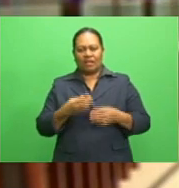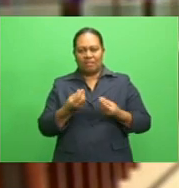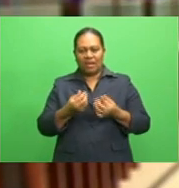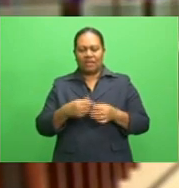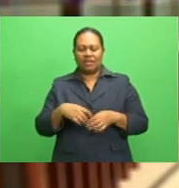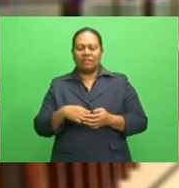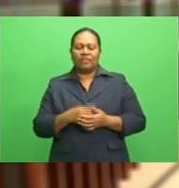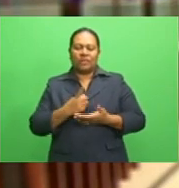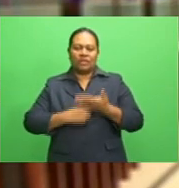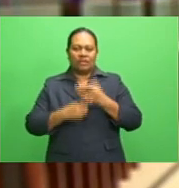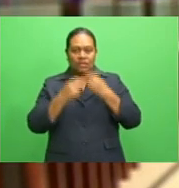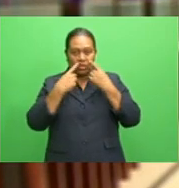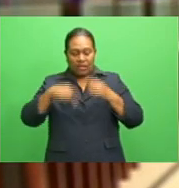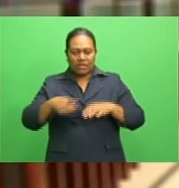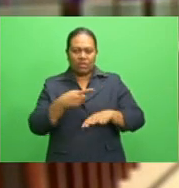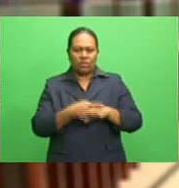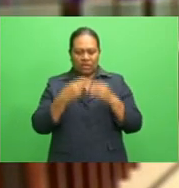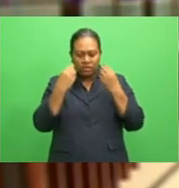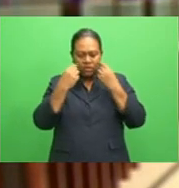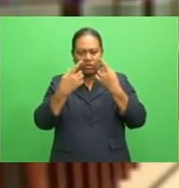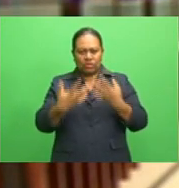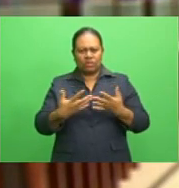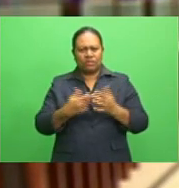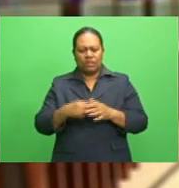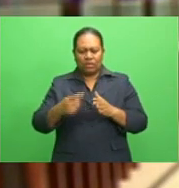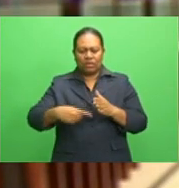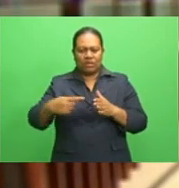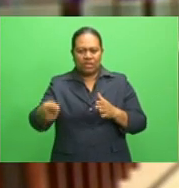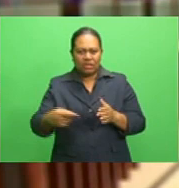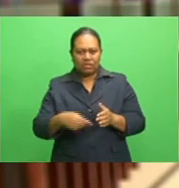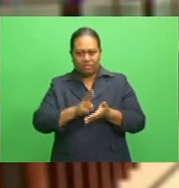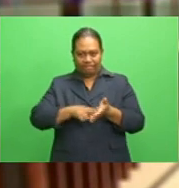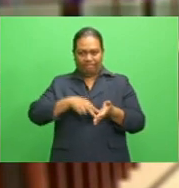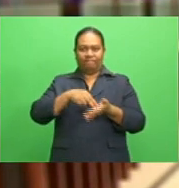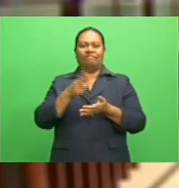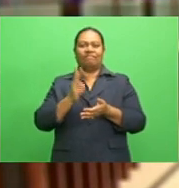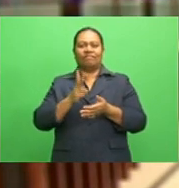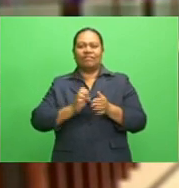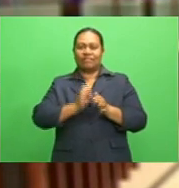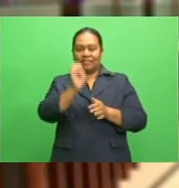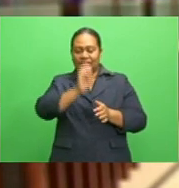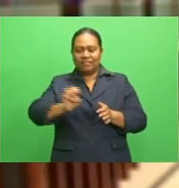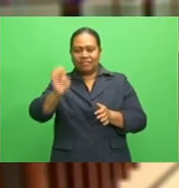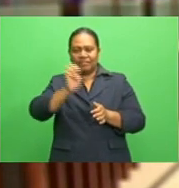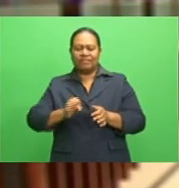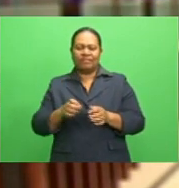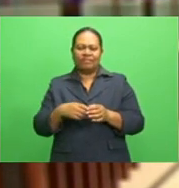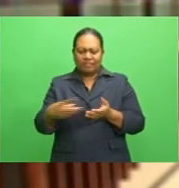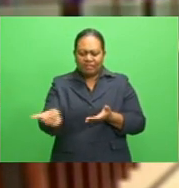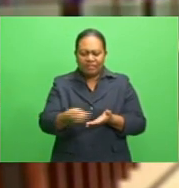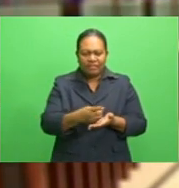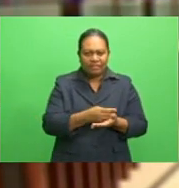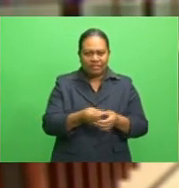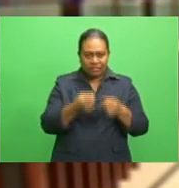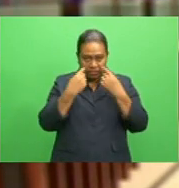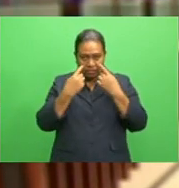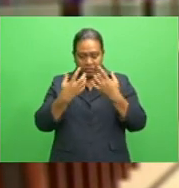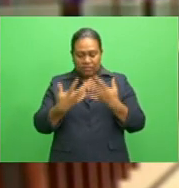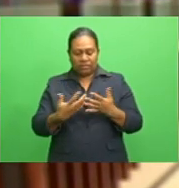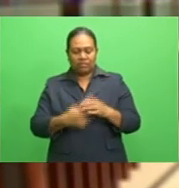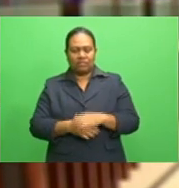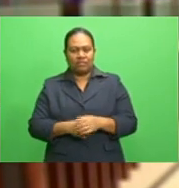this week, which is forecast to show a continued recovery, while European Union production data is also expected to